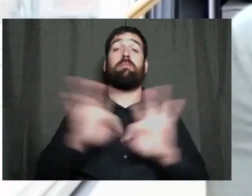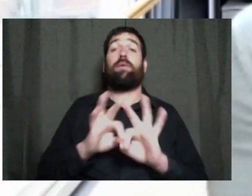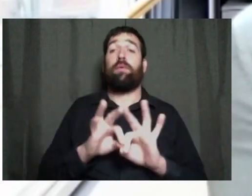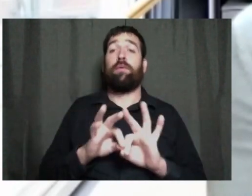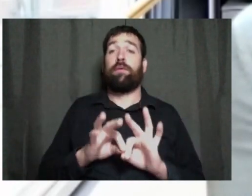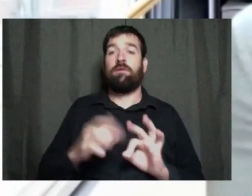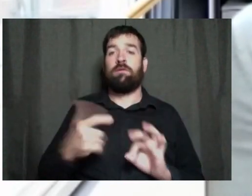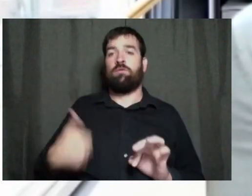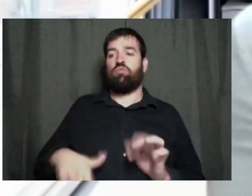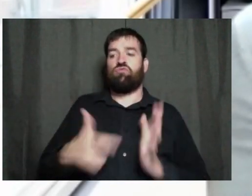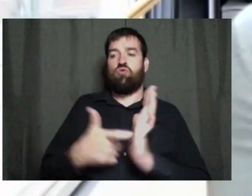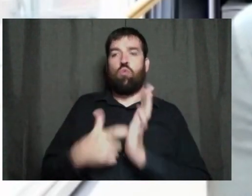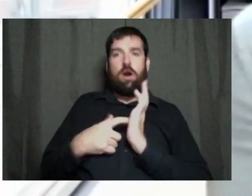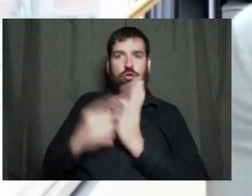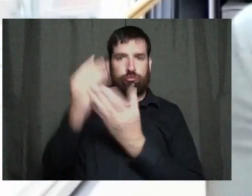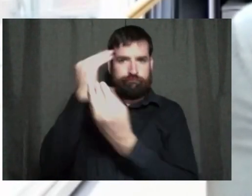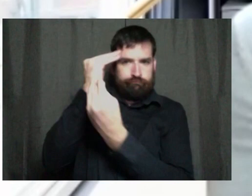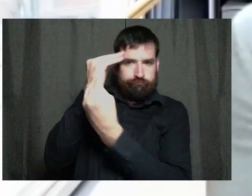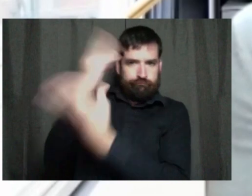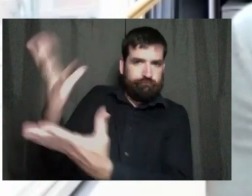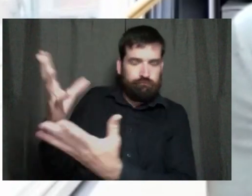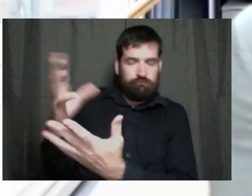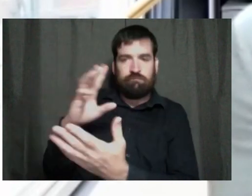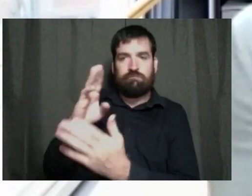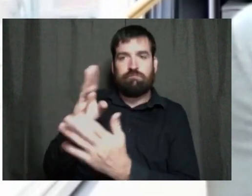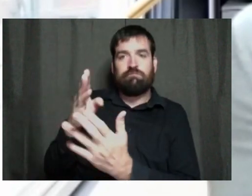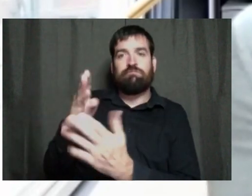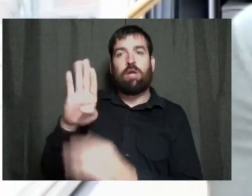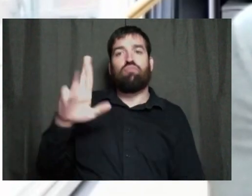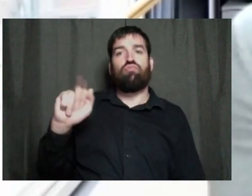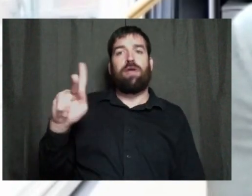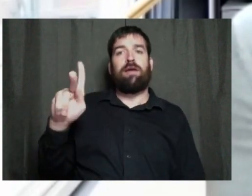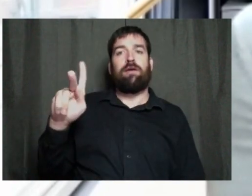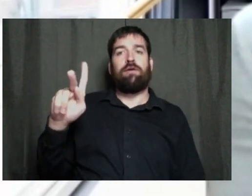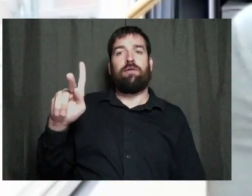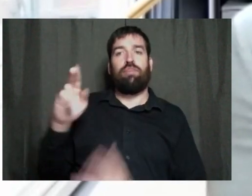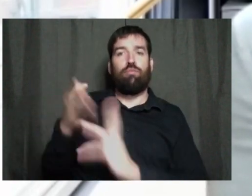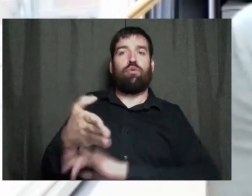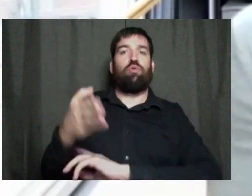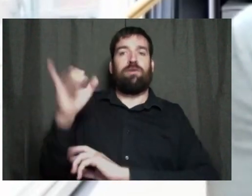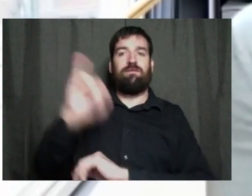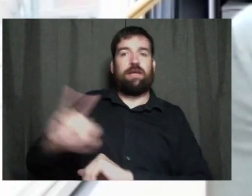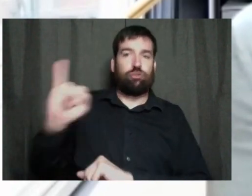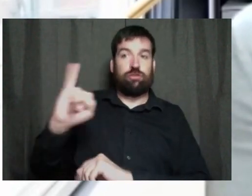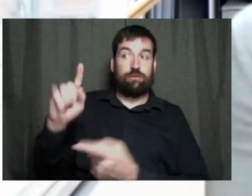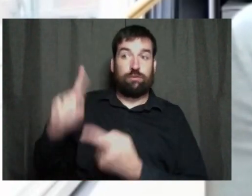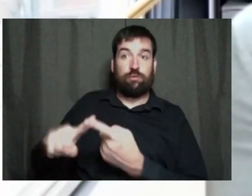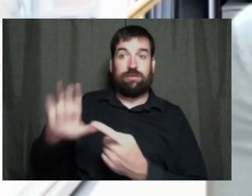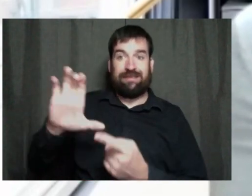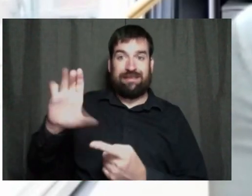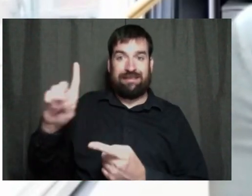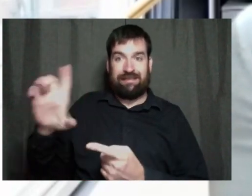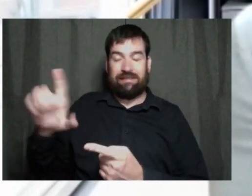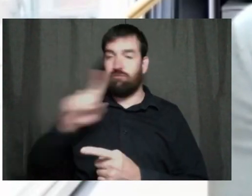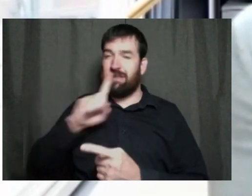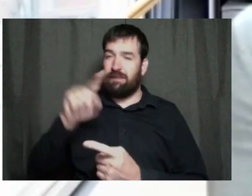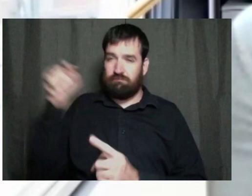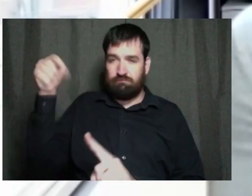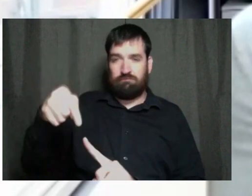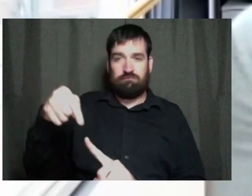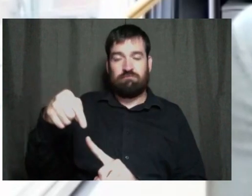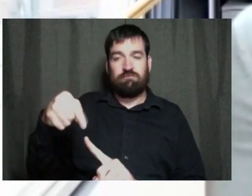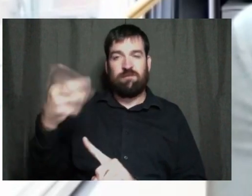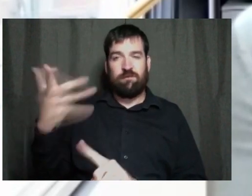to report breakthrough infections to the CDC. It's really limited to those folks who have been vaccinated and then do